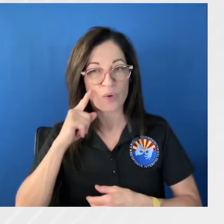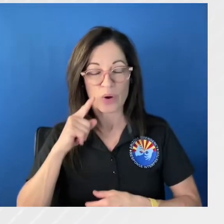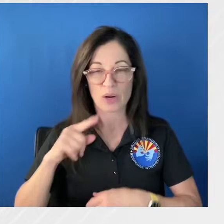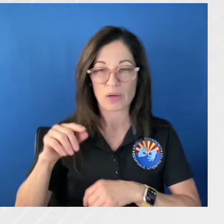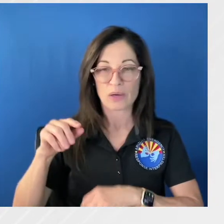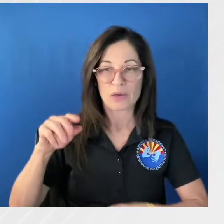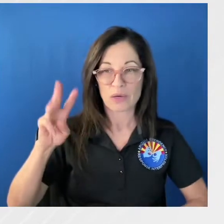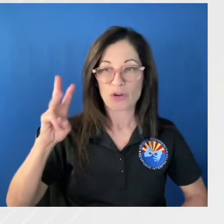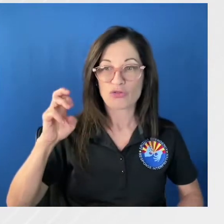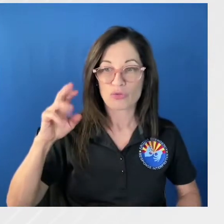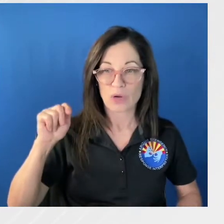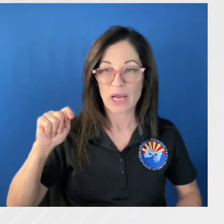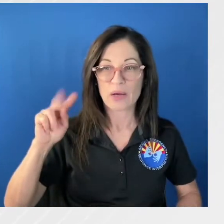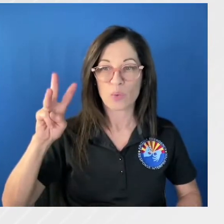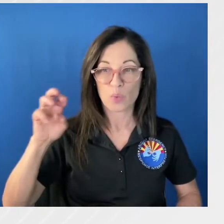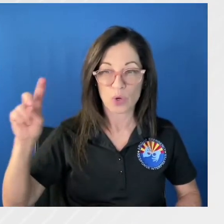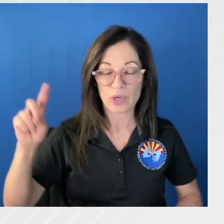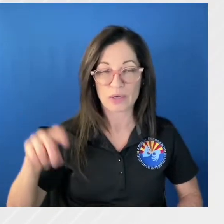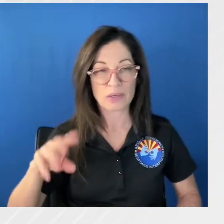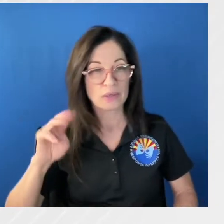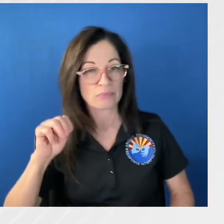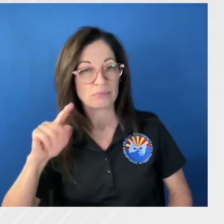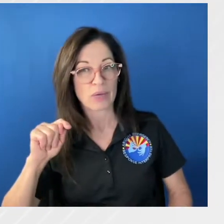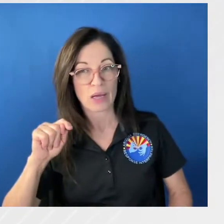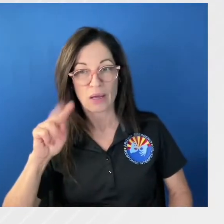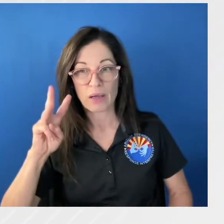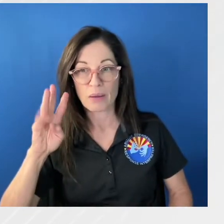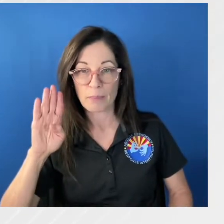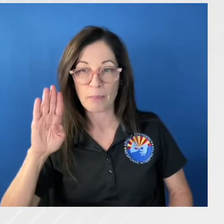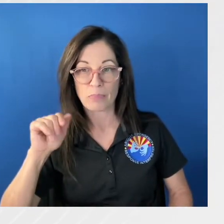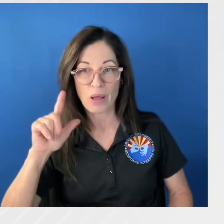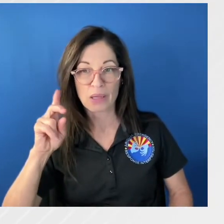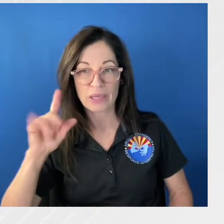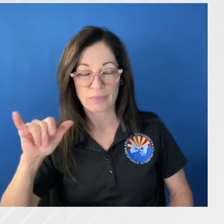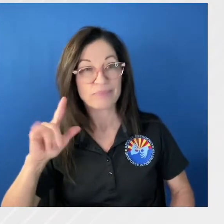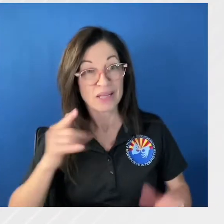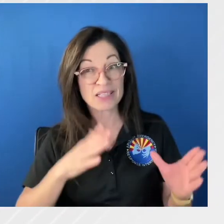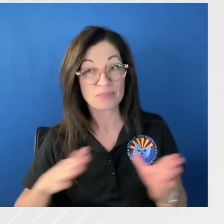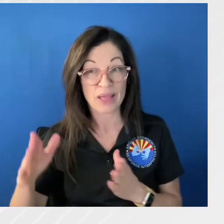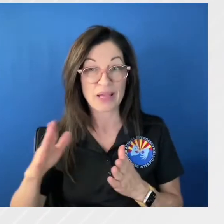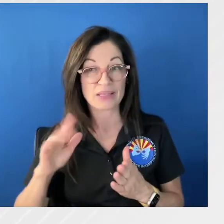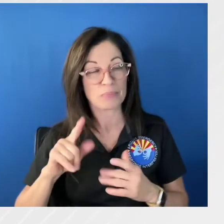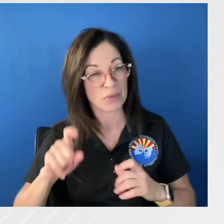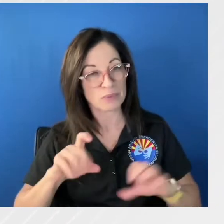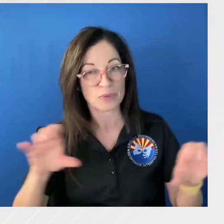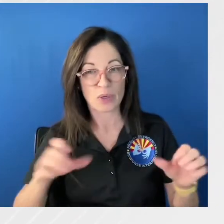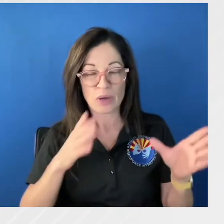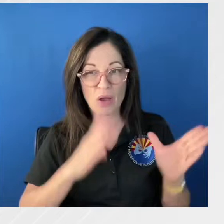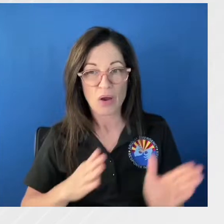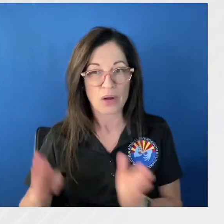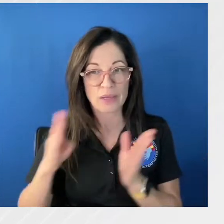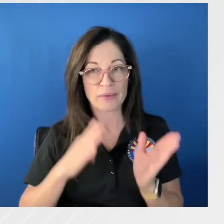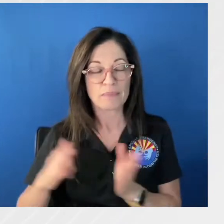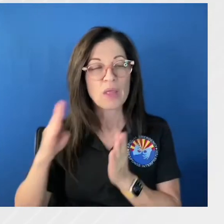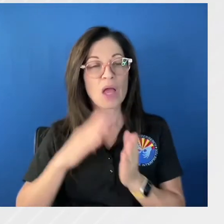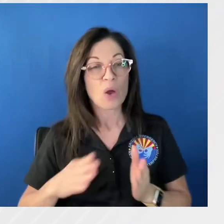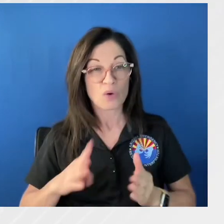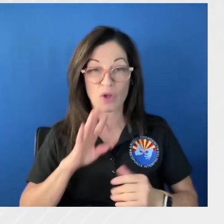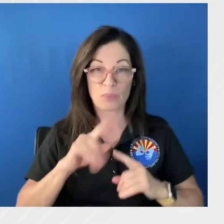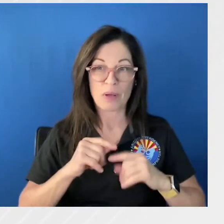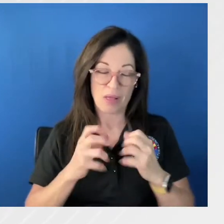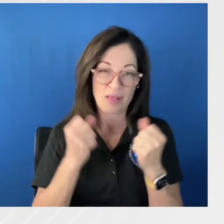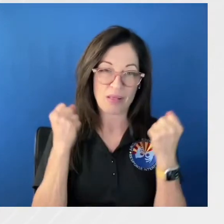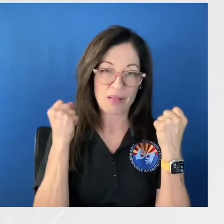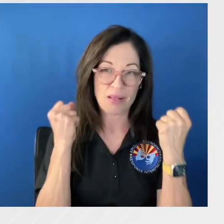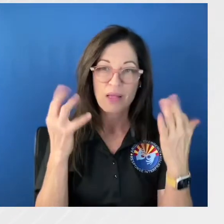plans, right? And so we're making those plans right now. It has to be done in an orderly fashion. We're talking about the massive movement of a massive amount of people, and these things just